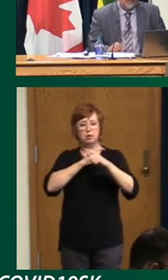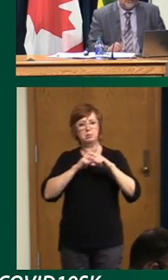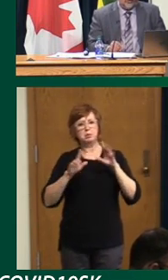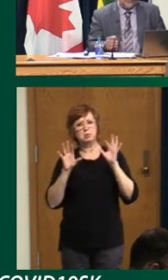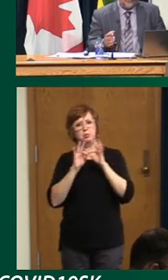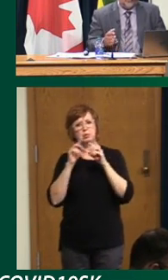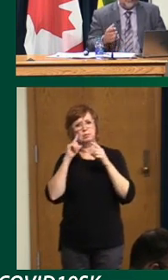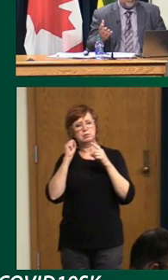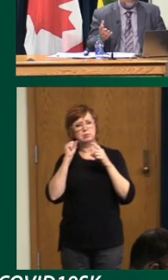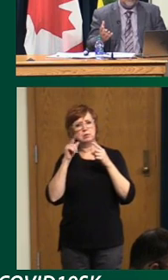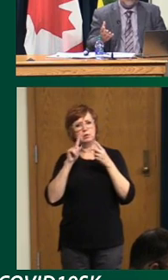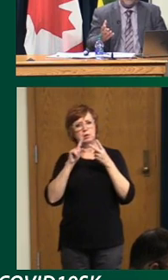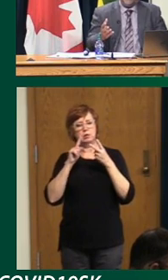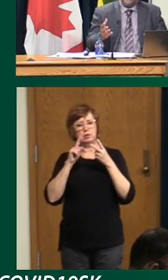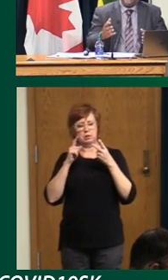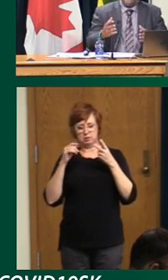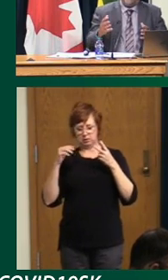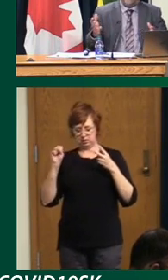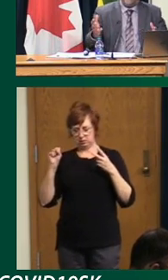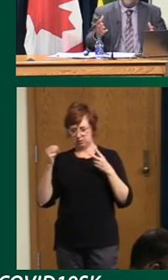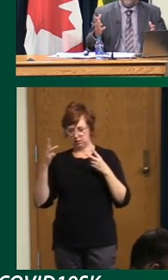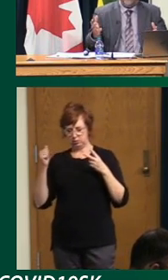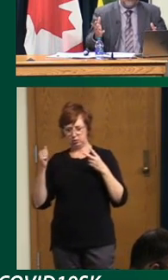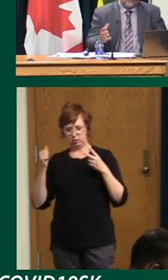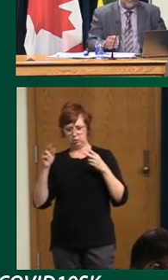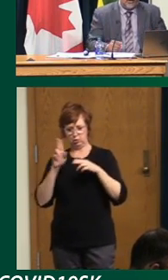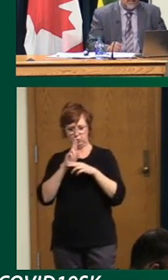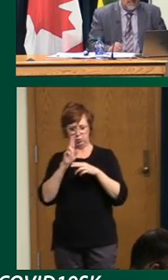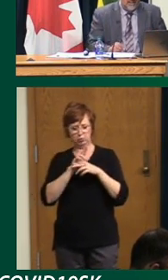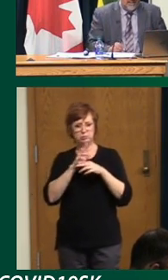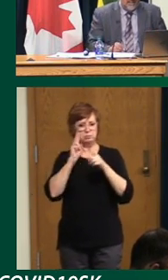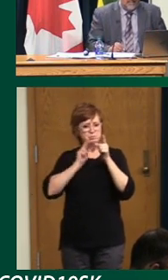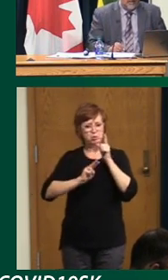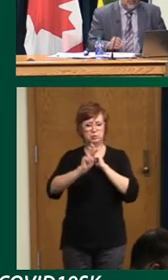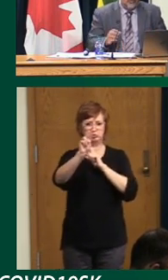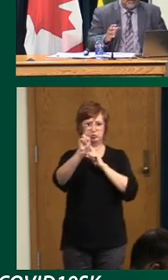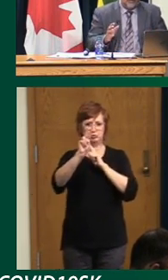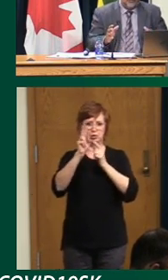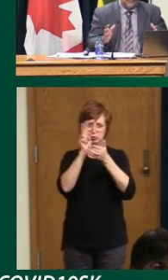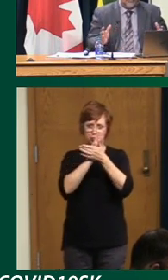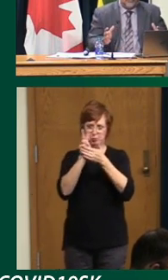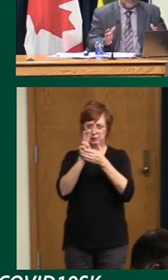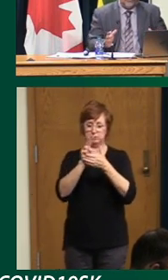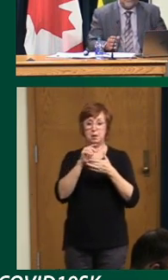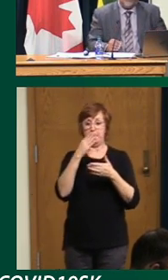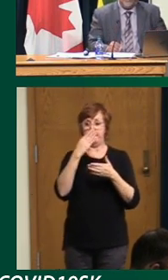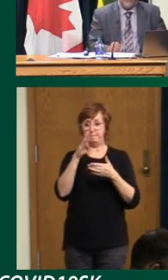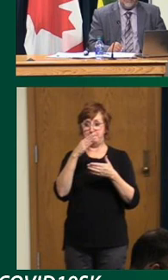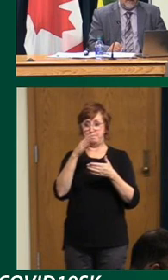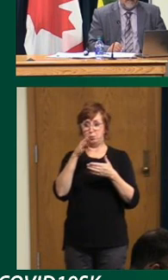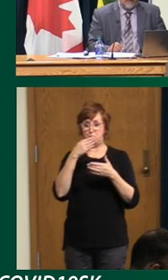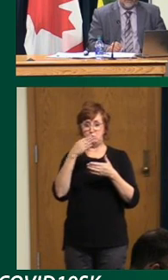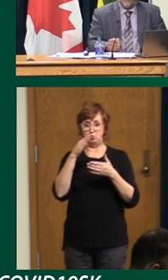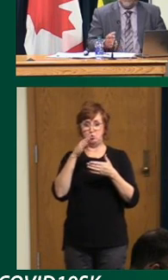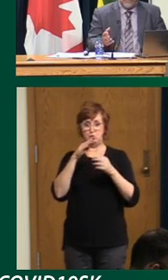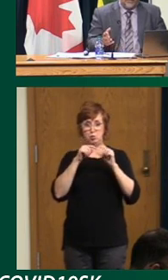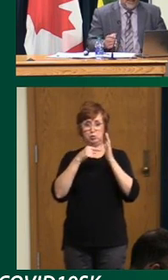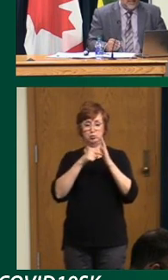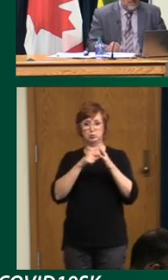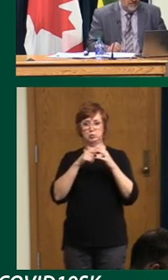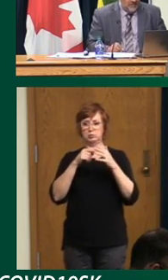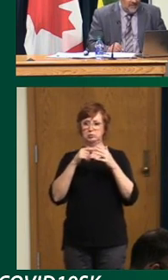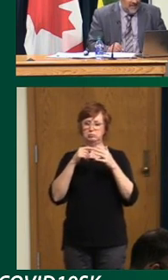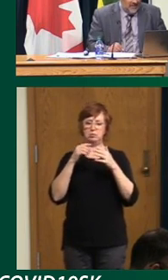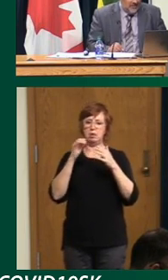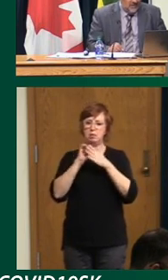a forecast. So that's a short-term 2-week forecast, and the blue kind of shows the confidence levels because it's just